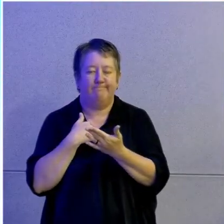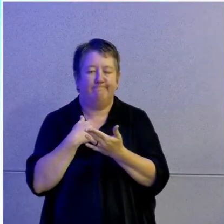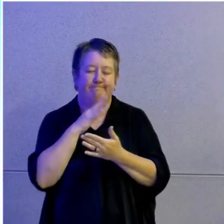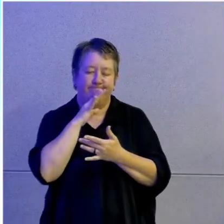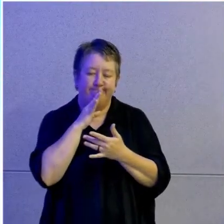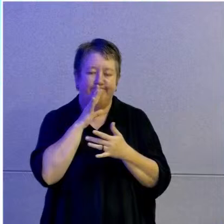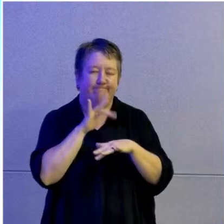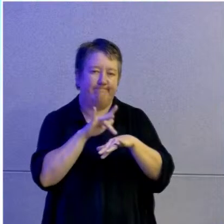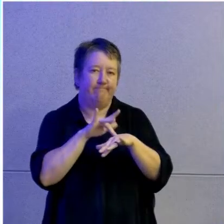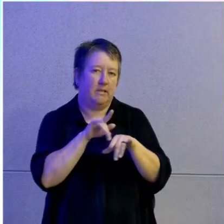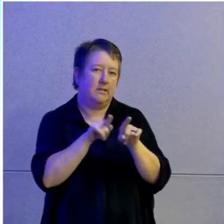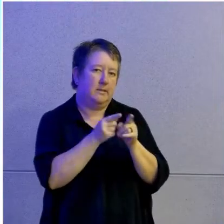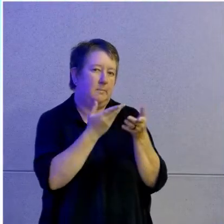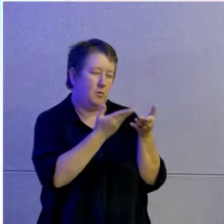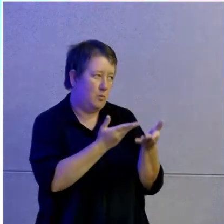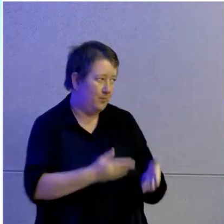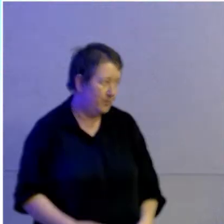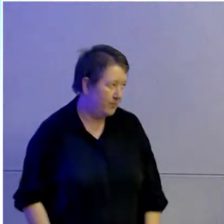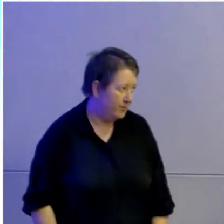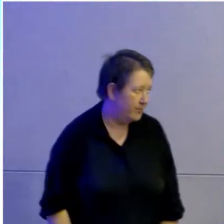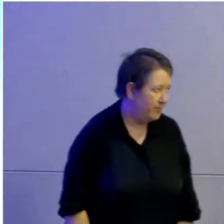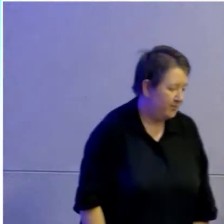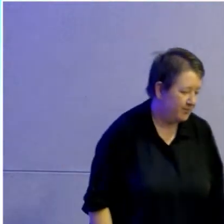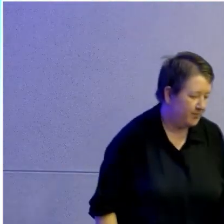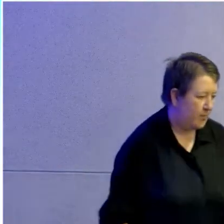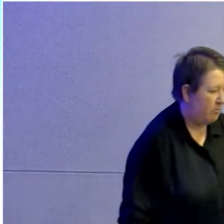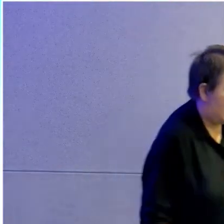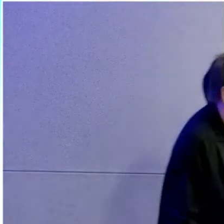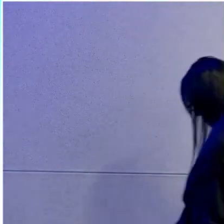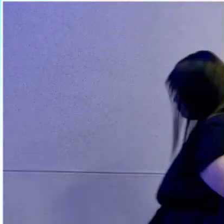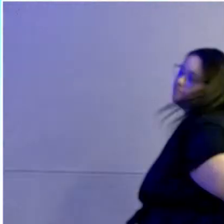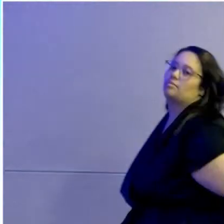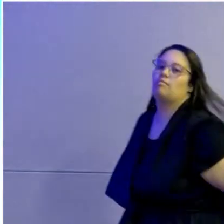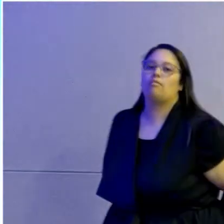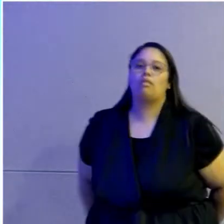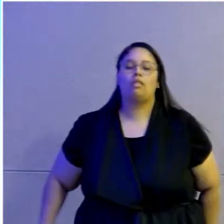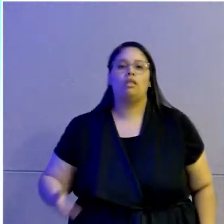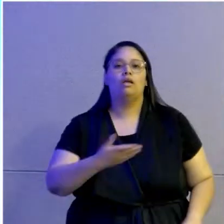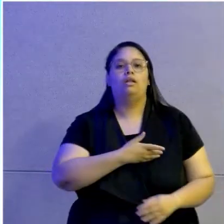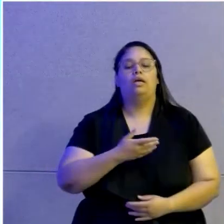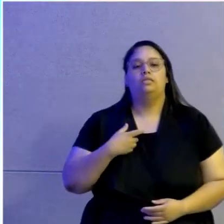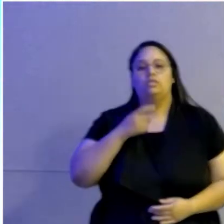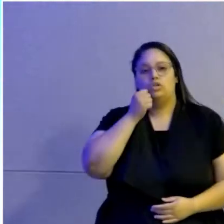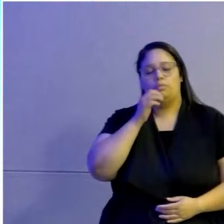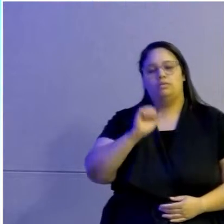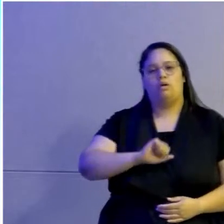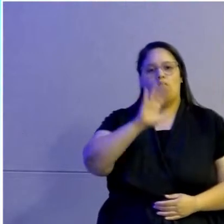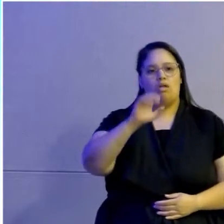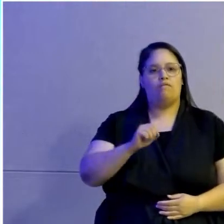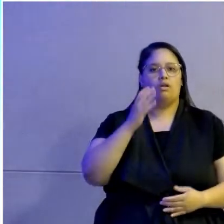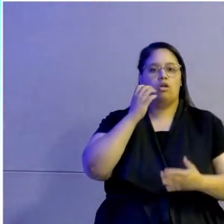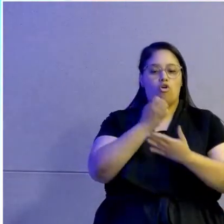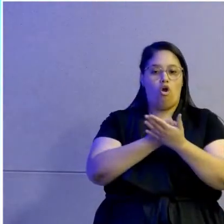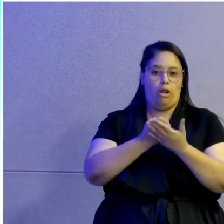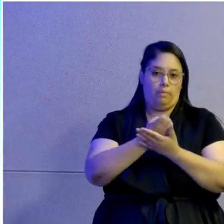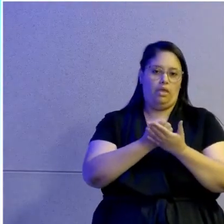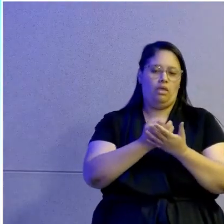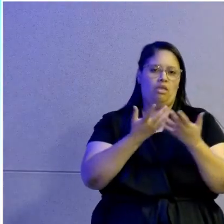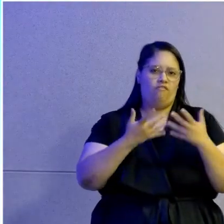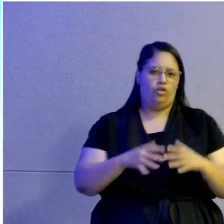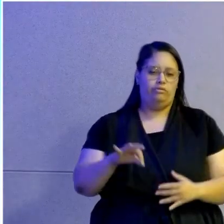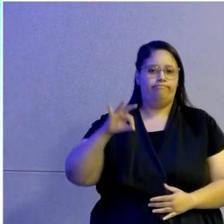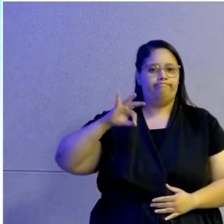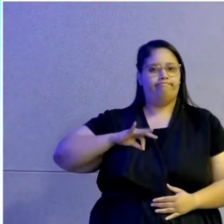on the previously disadvantaged institutions. Ladies and gentlemen, the South African economy has already